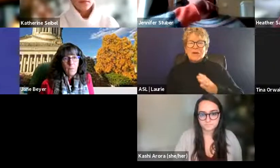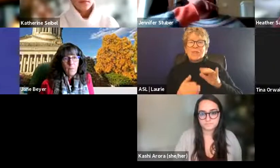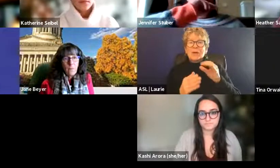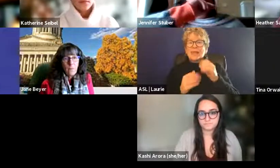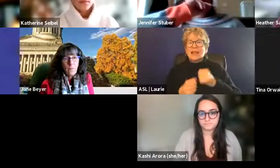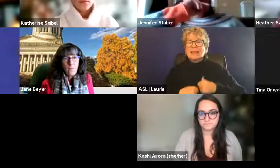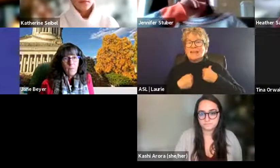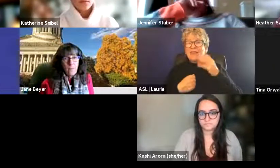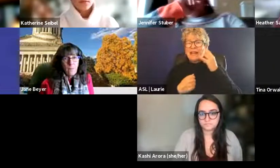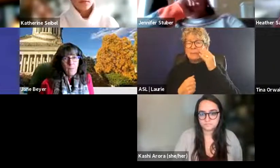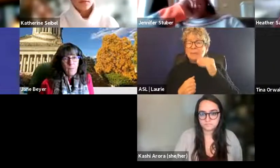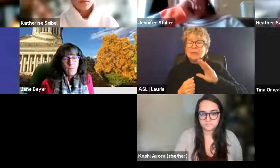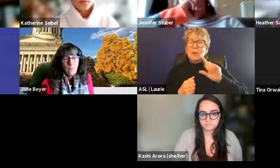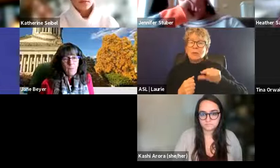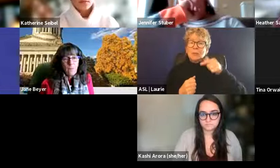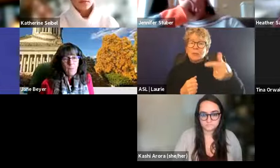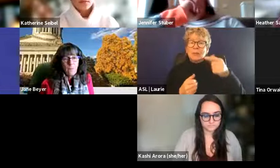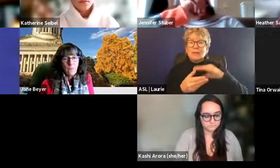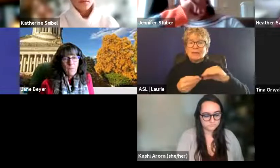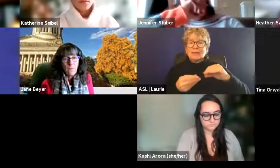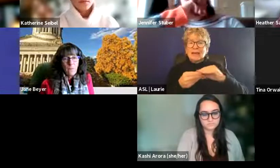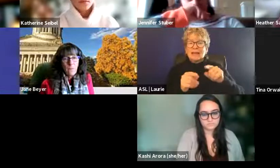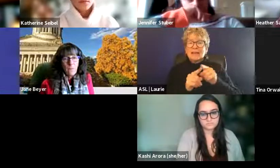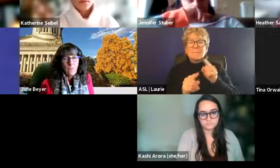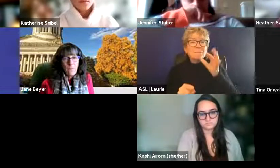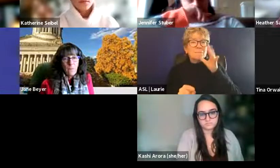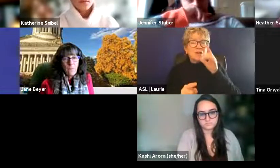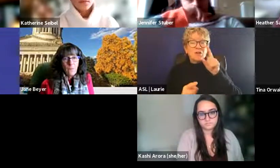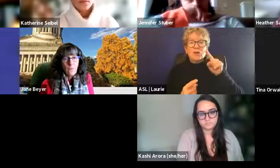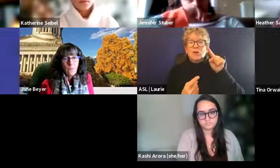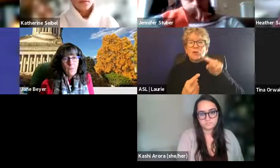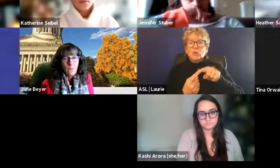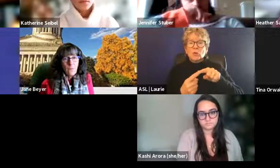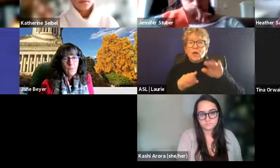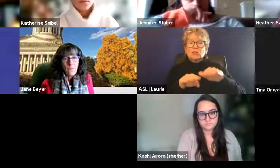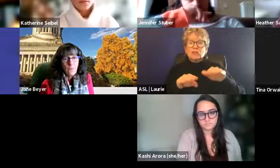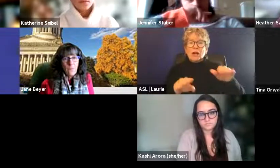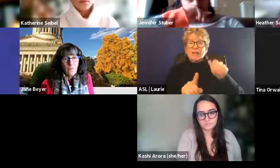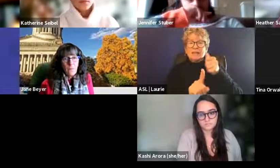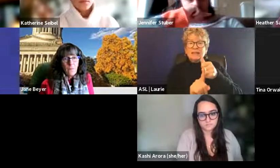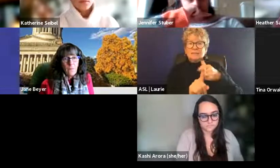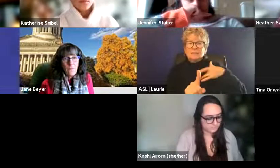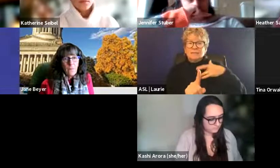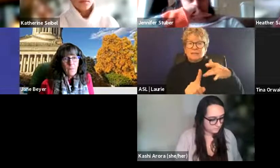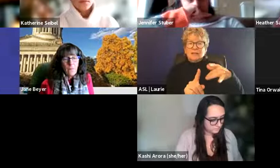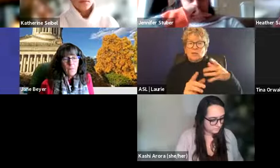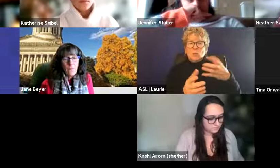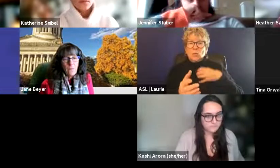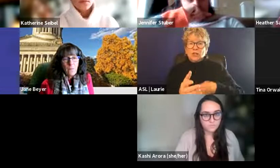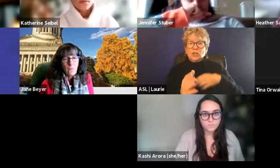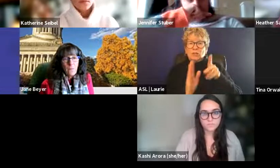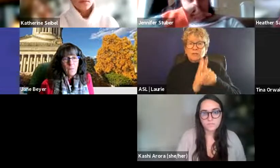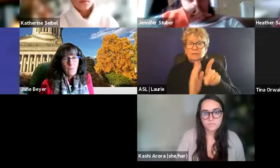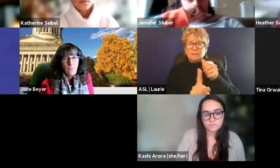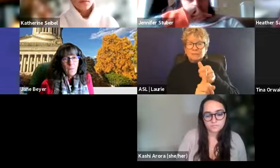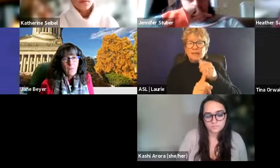tell us the story of her experience as a mother to a suicidal child, and to honor the different ways in which we prefer